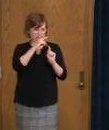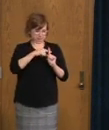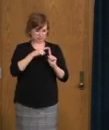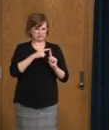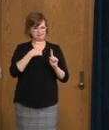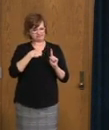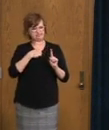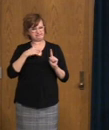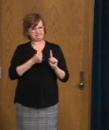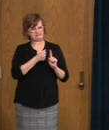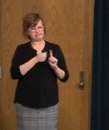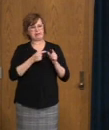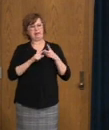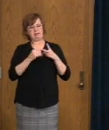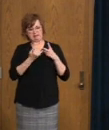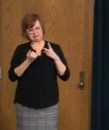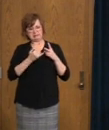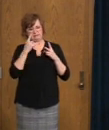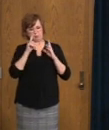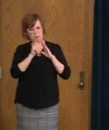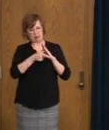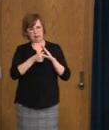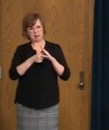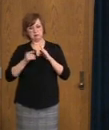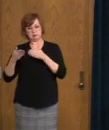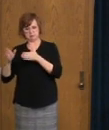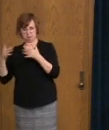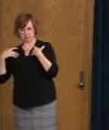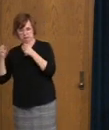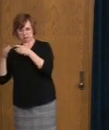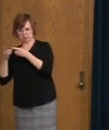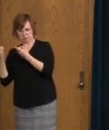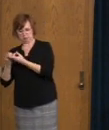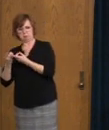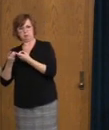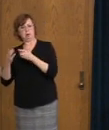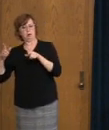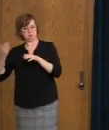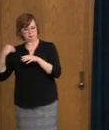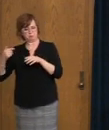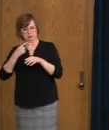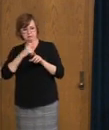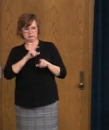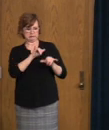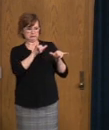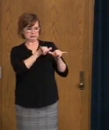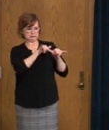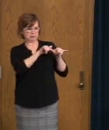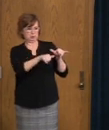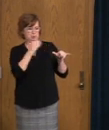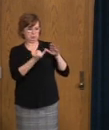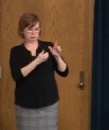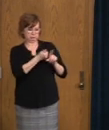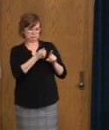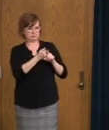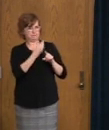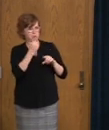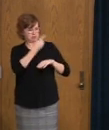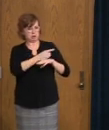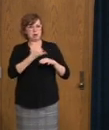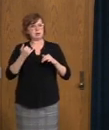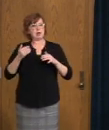contact you, but generally people who are told to isolate for 14 days now will be asked to isolate for 10 days. And